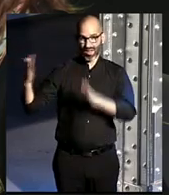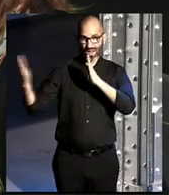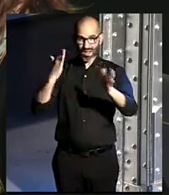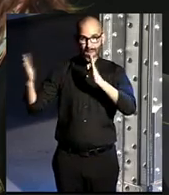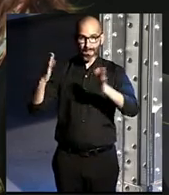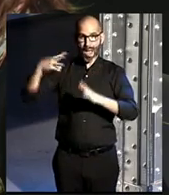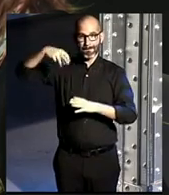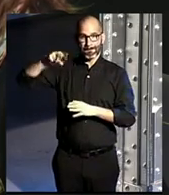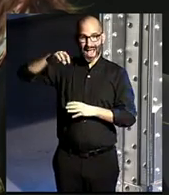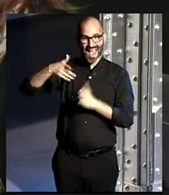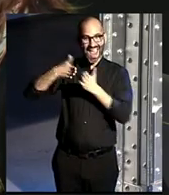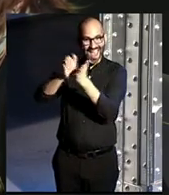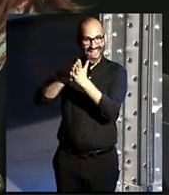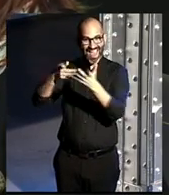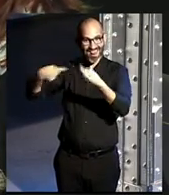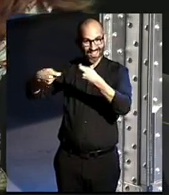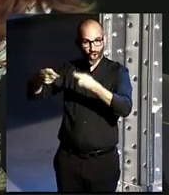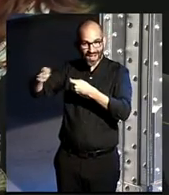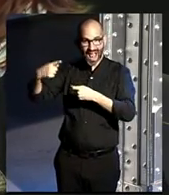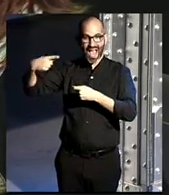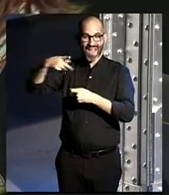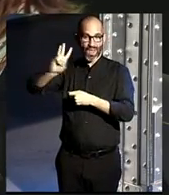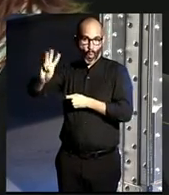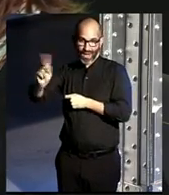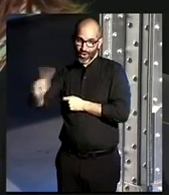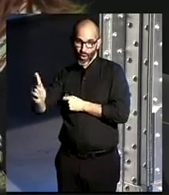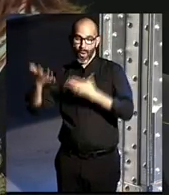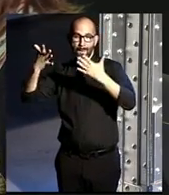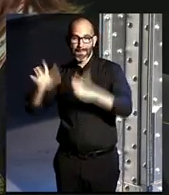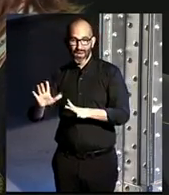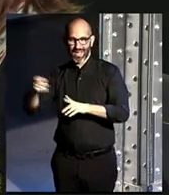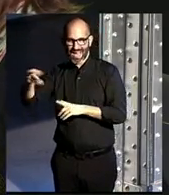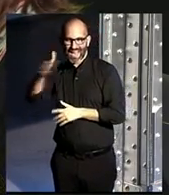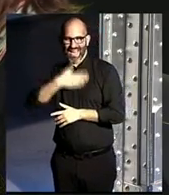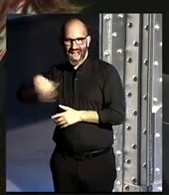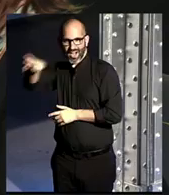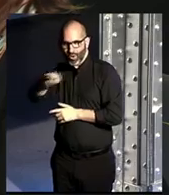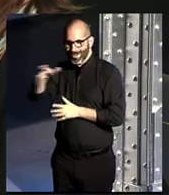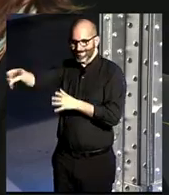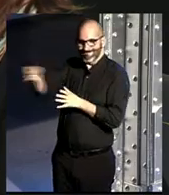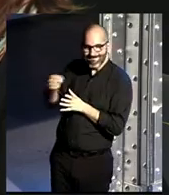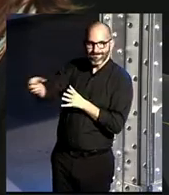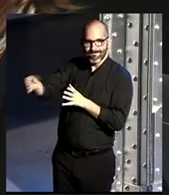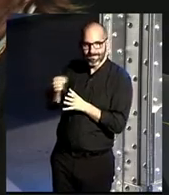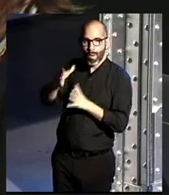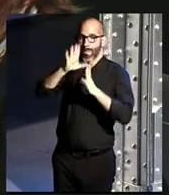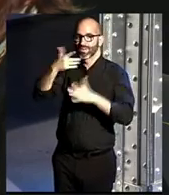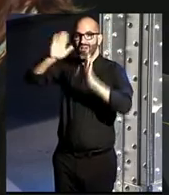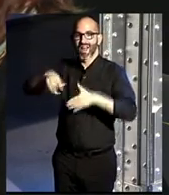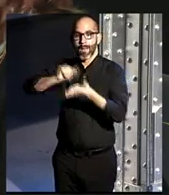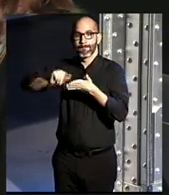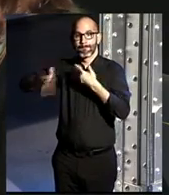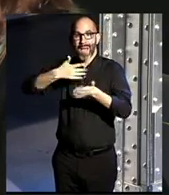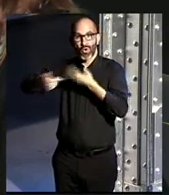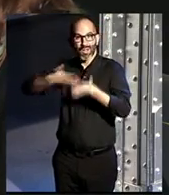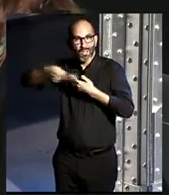Macmillan's no era la editorial de H.G. Wells, pero querían recuperarlo, y el manuscrito desapareció durante